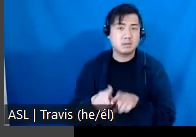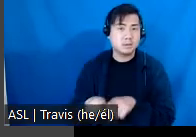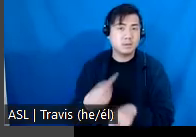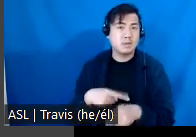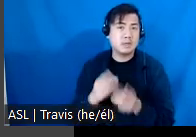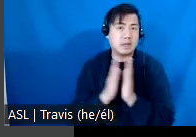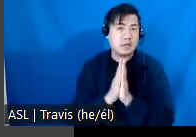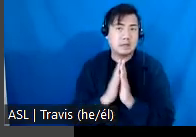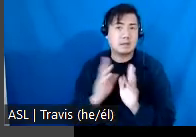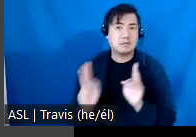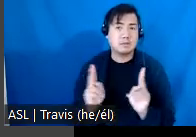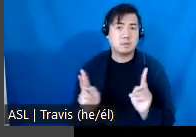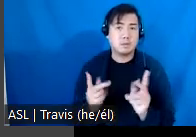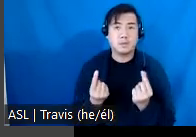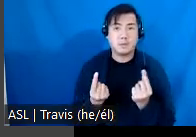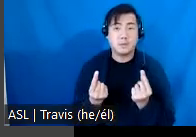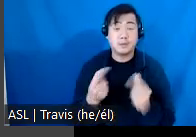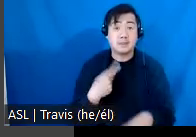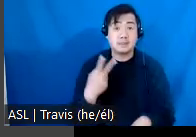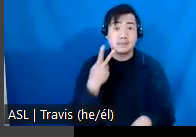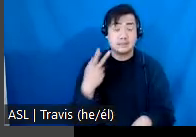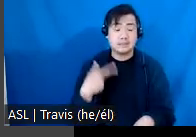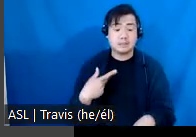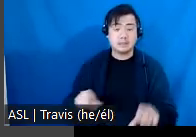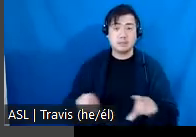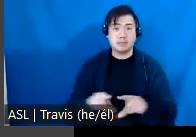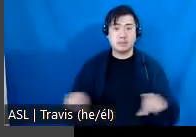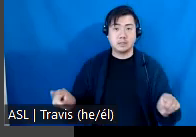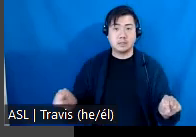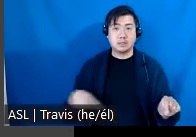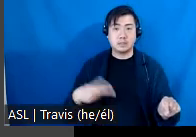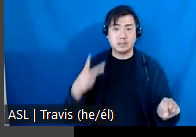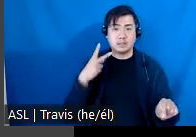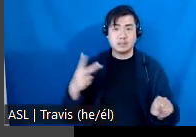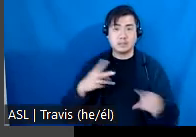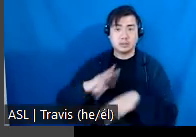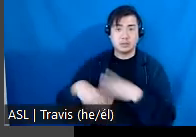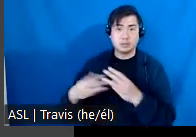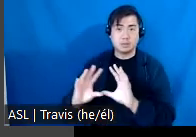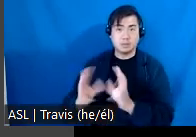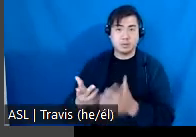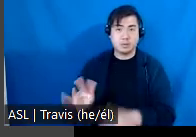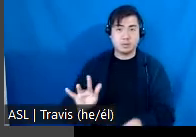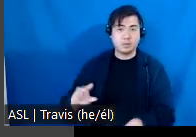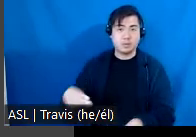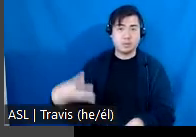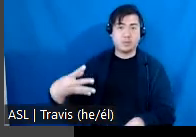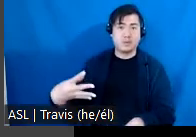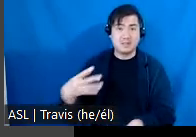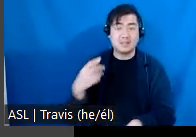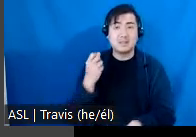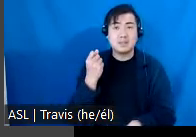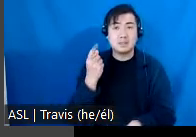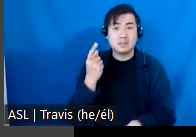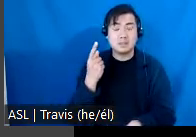please locate the globe on the bottom of your screen if you're on a desktop, and if you are on your phone, it's going to be the 3